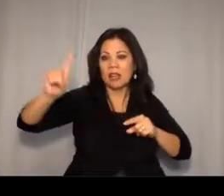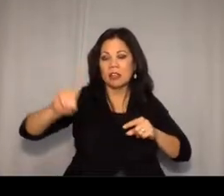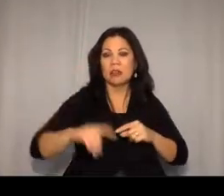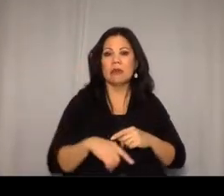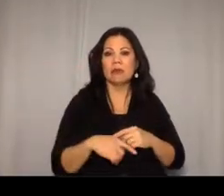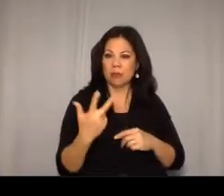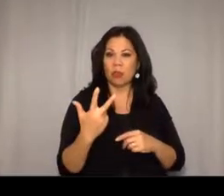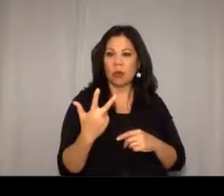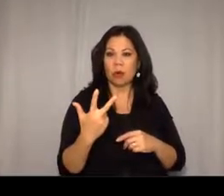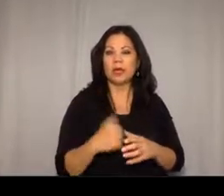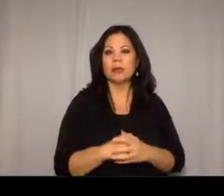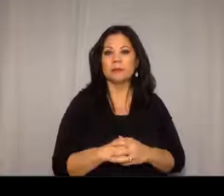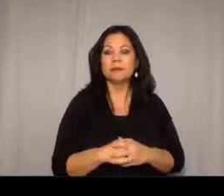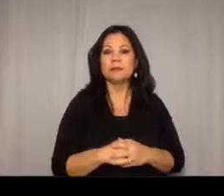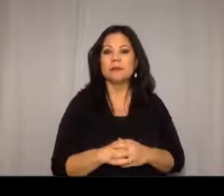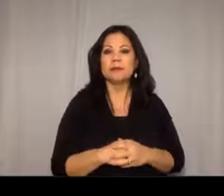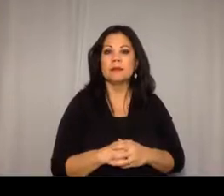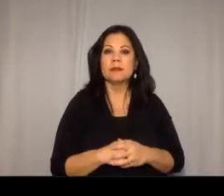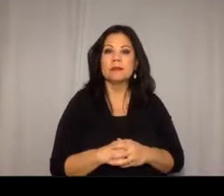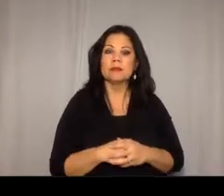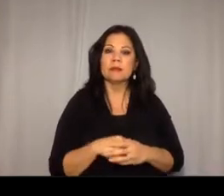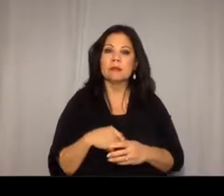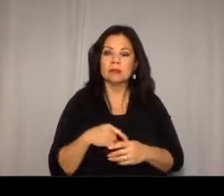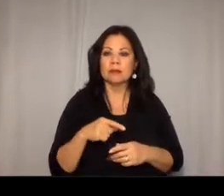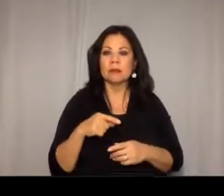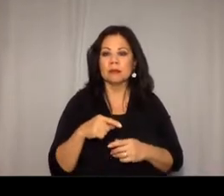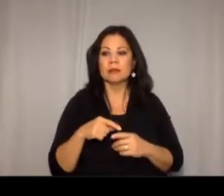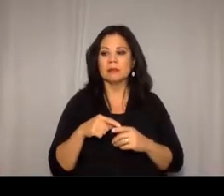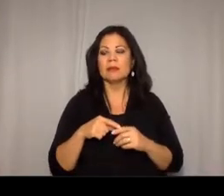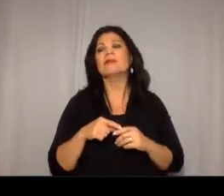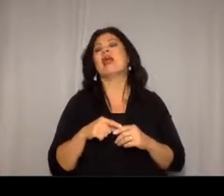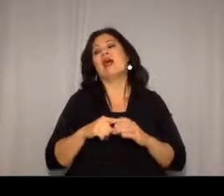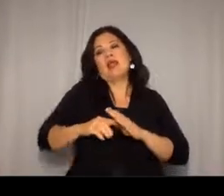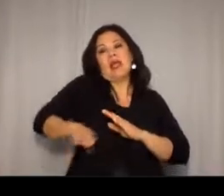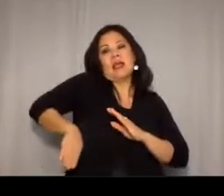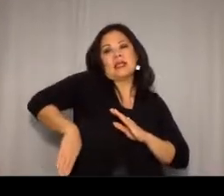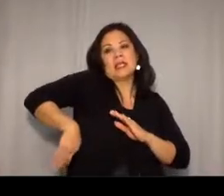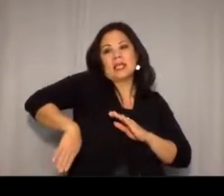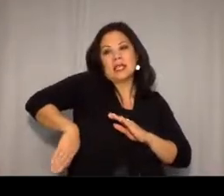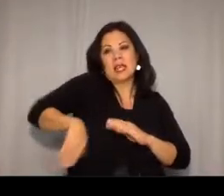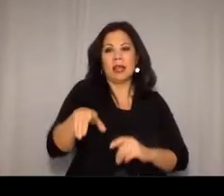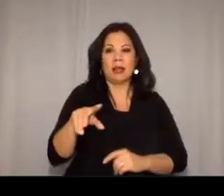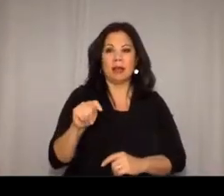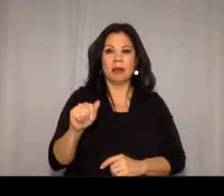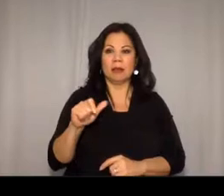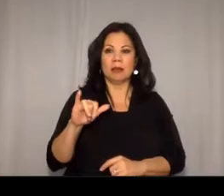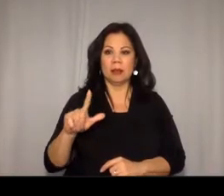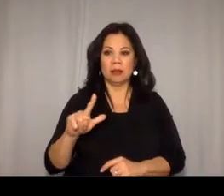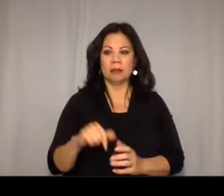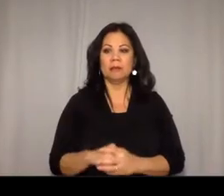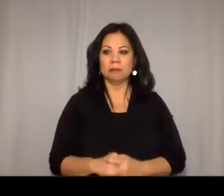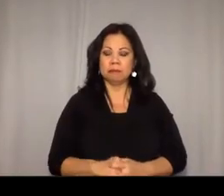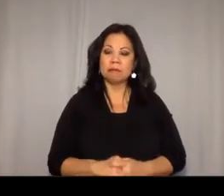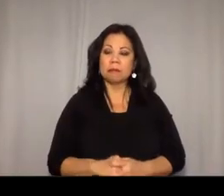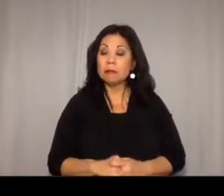three, that are going to serve our drawing like the tail. So that's step three. Okay, how